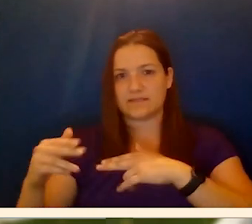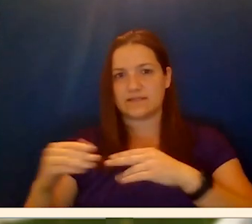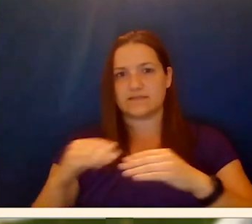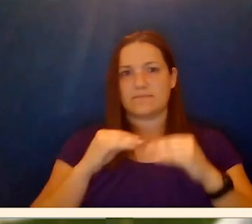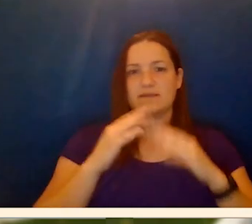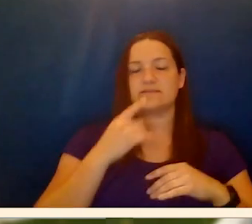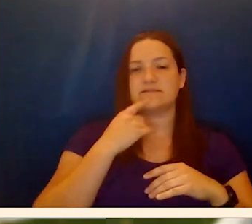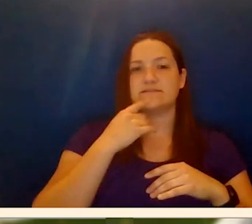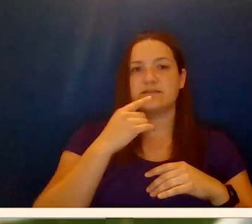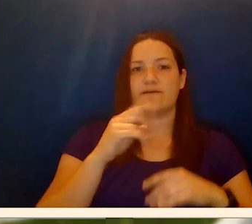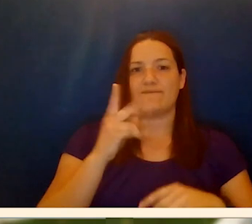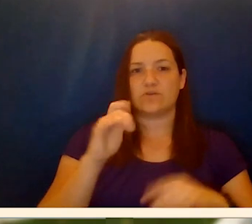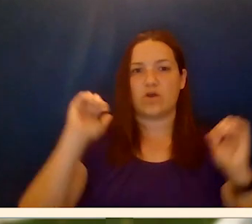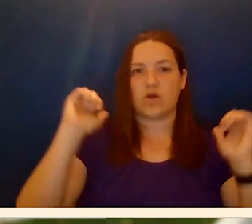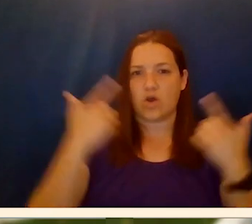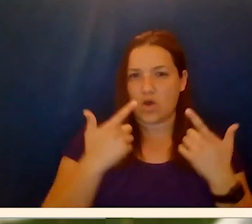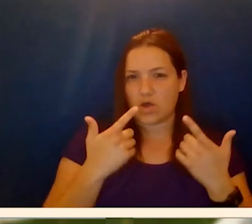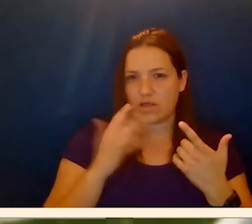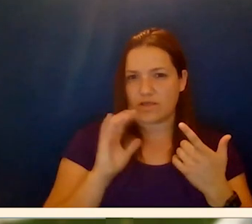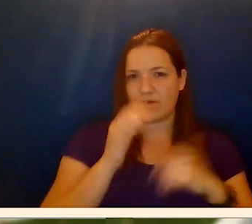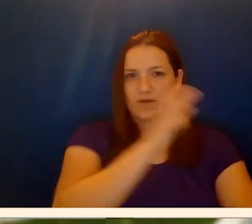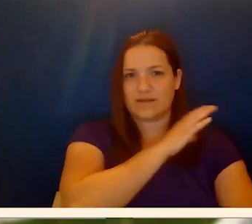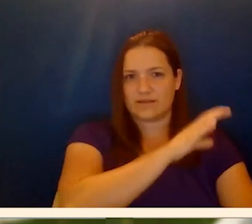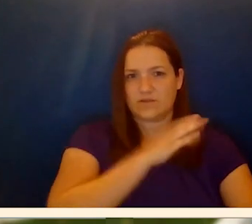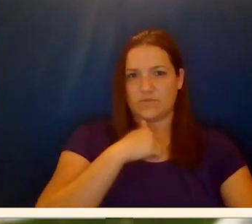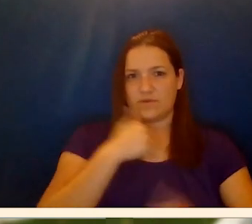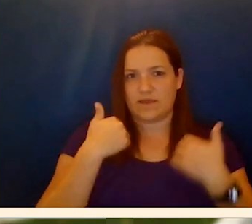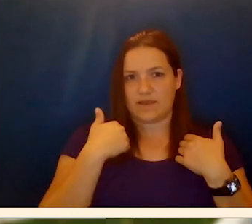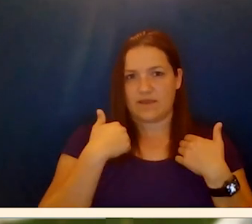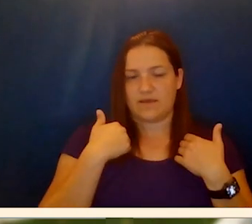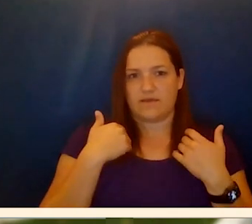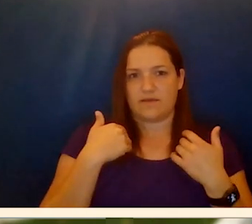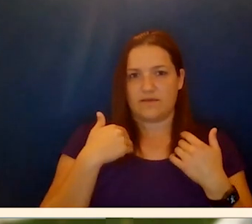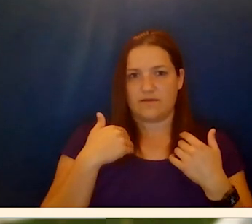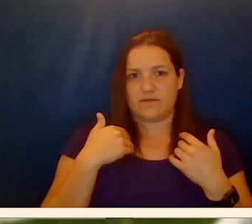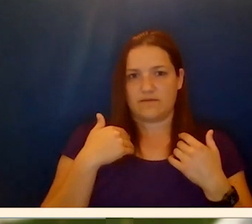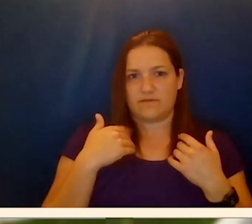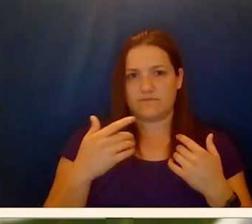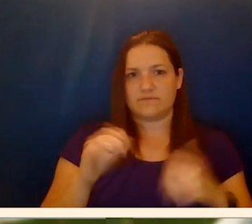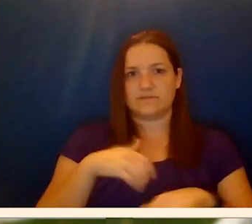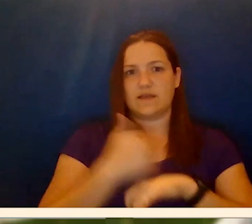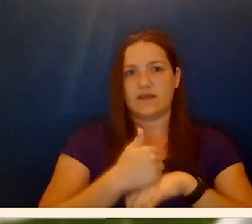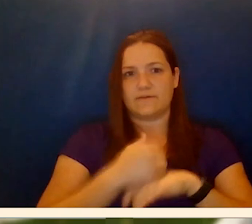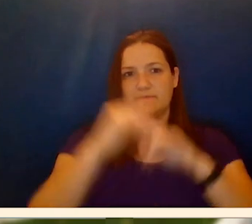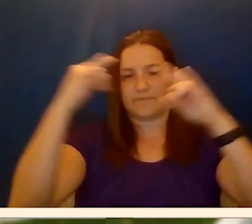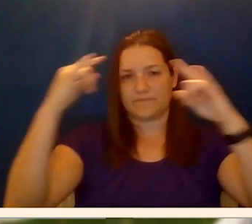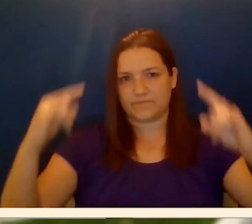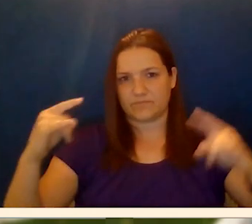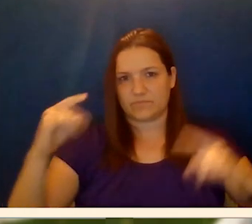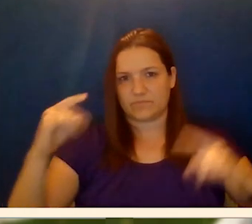clinics, that we have in fact stood up tents and awnings and benches and